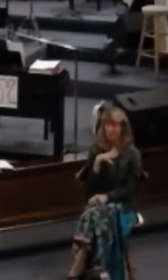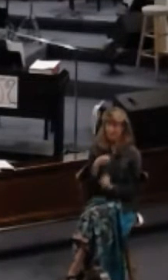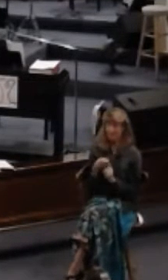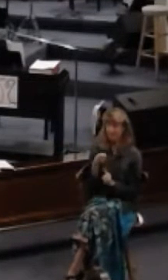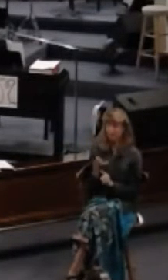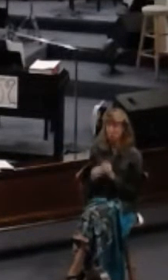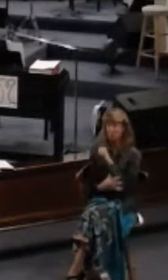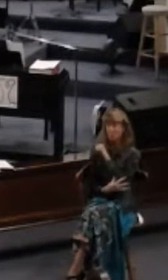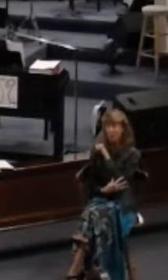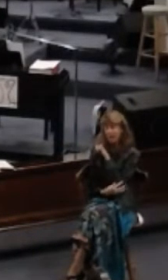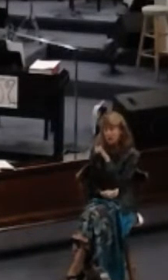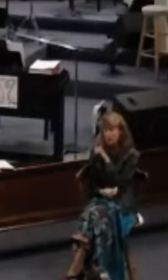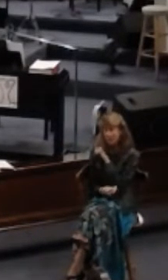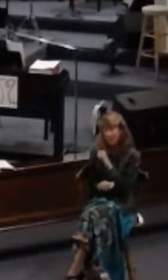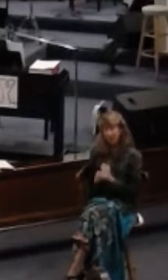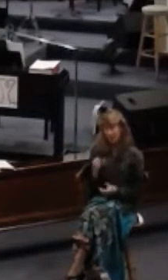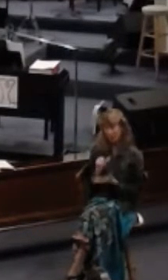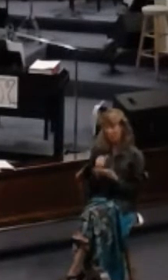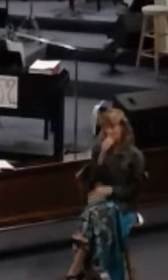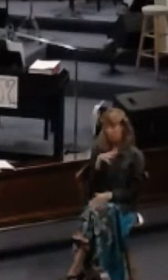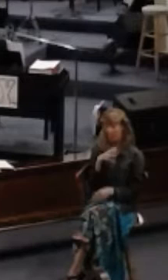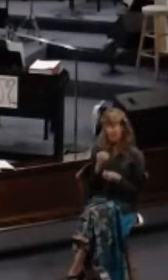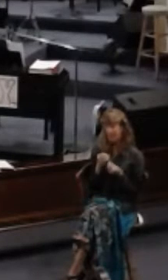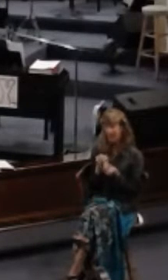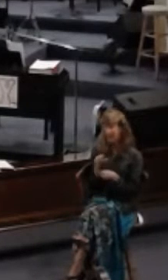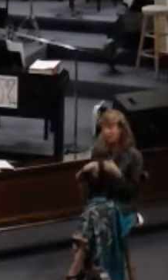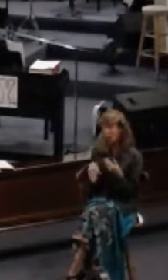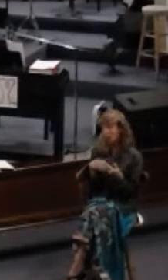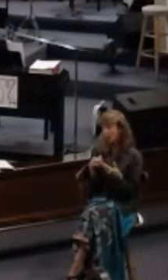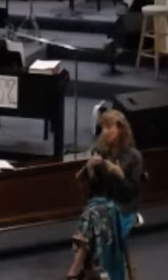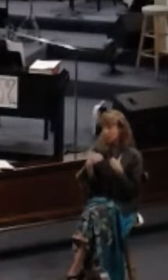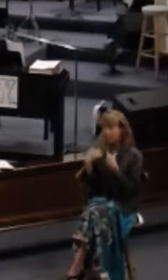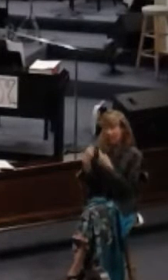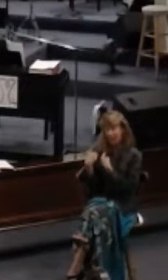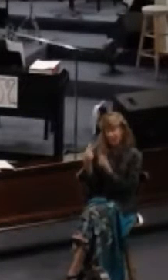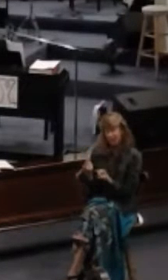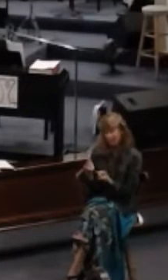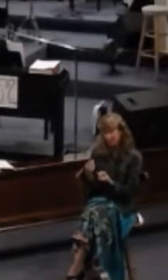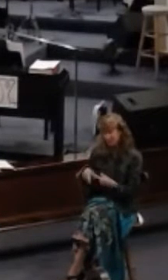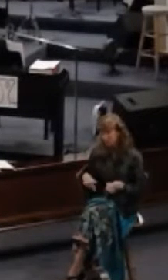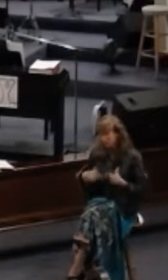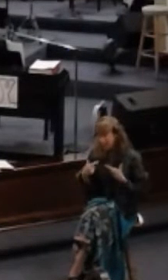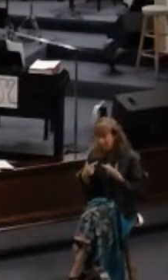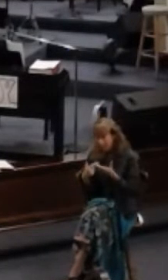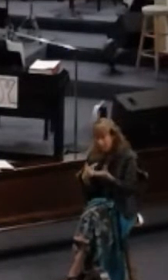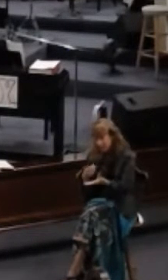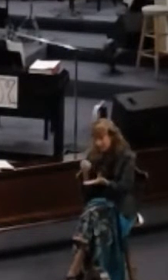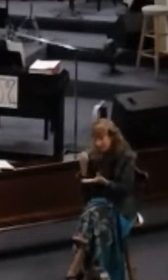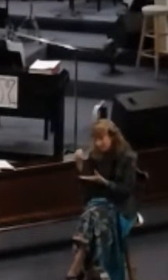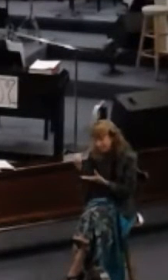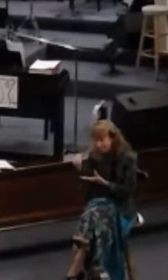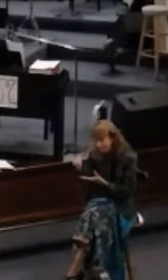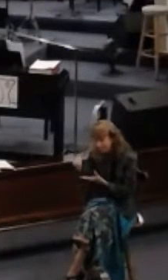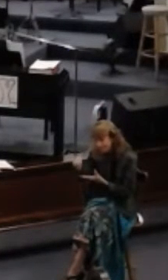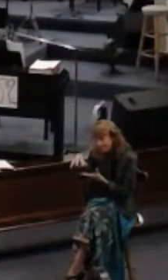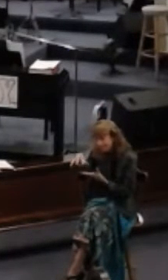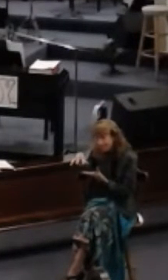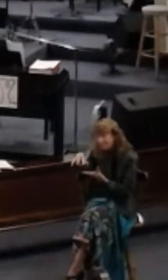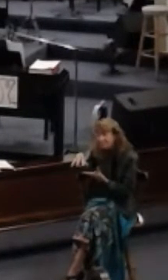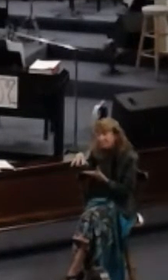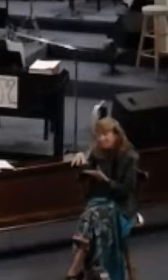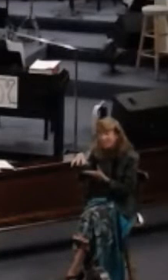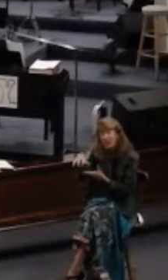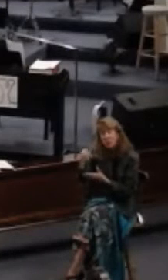poverty. She put in everything, all she had to live on. Now, I want you to catch that.